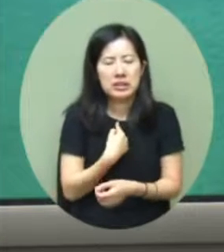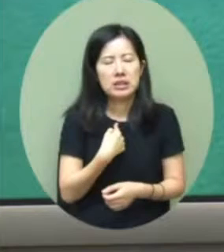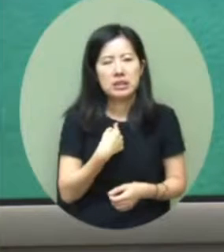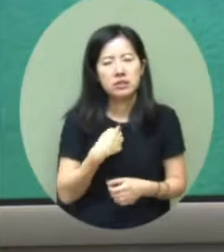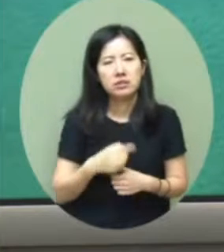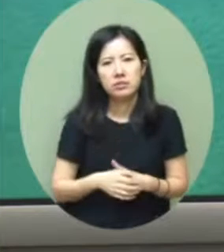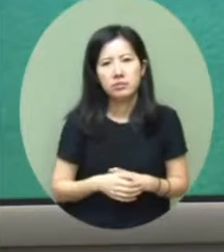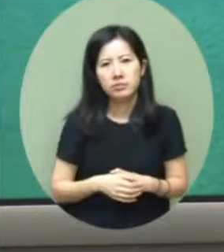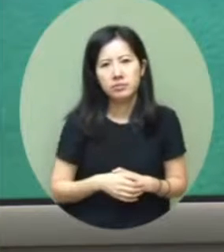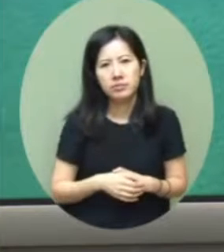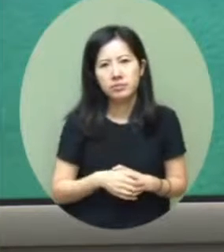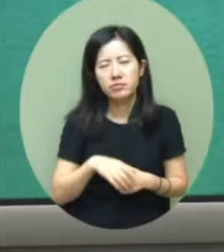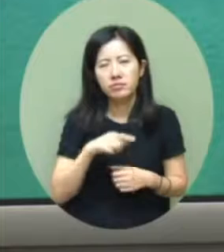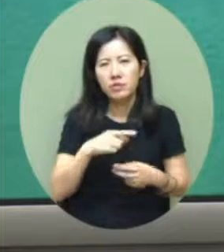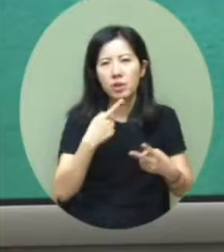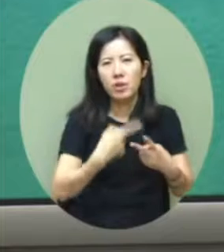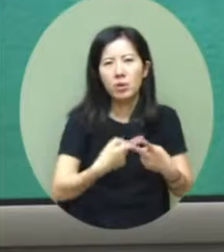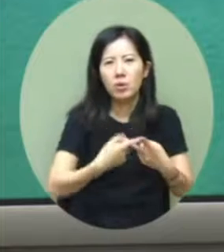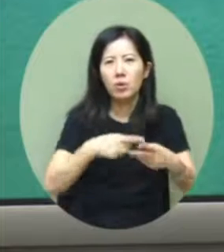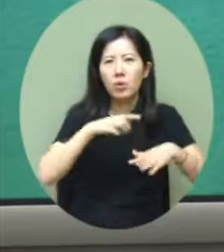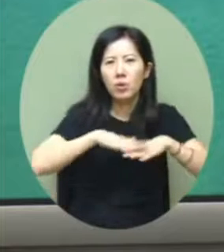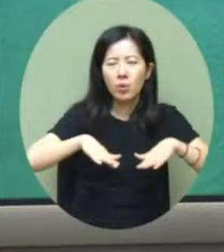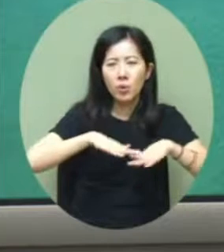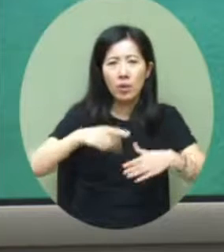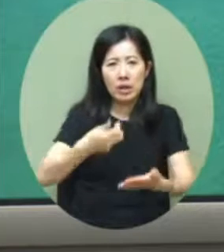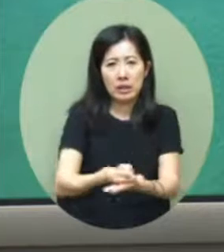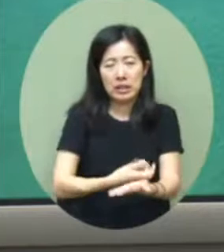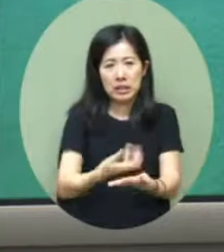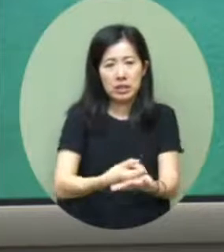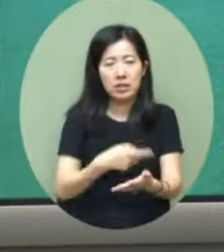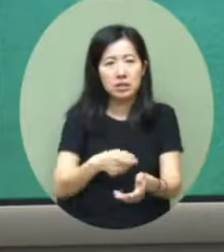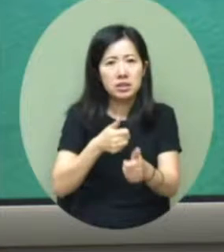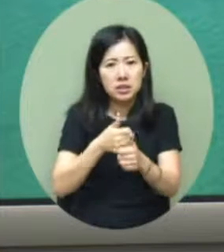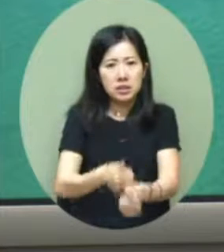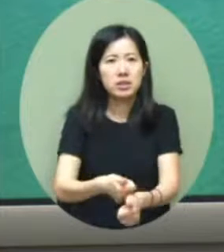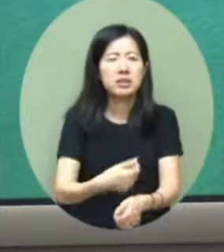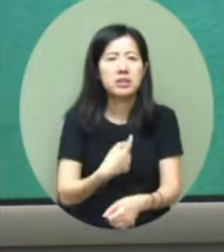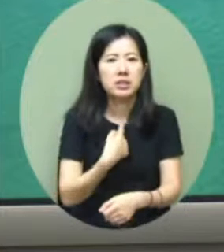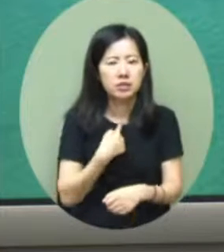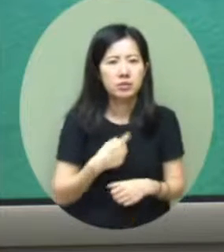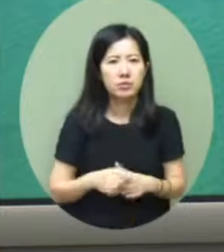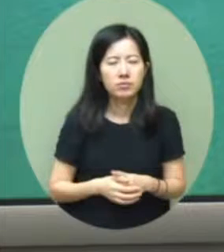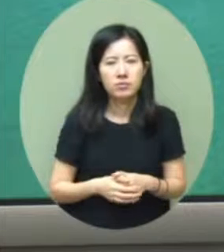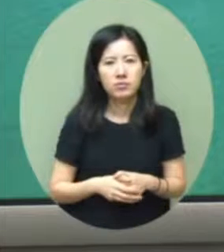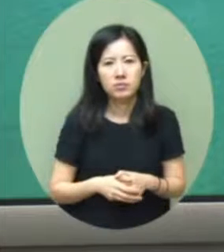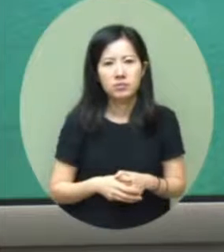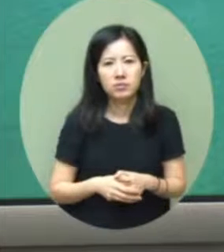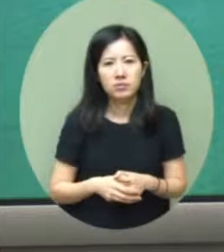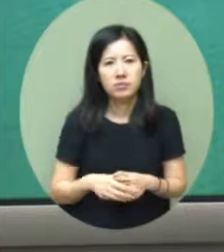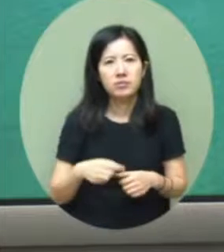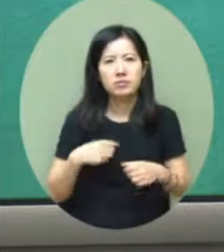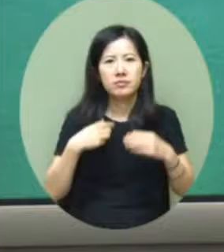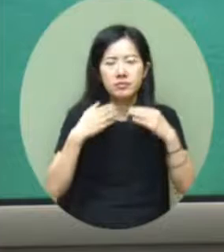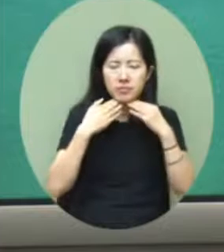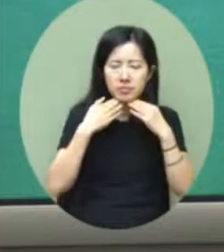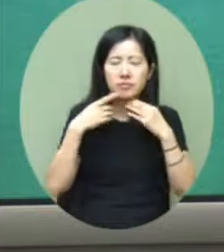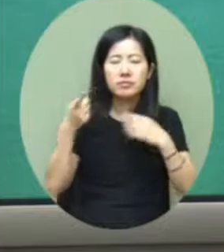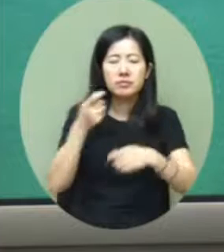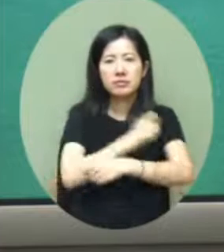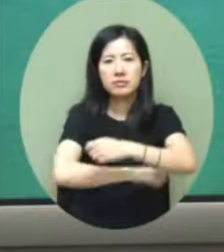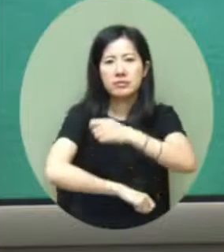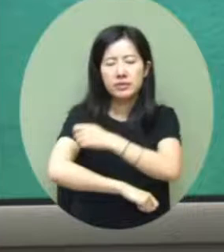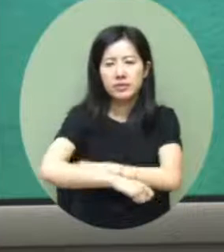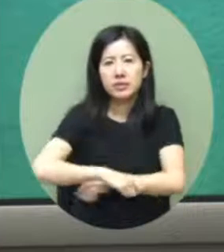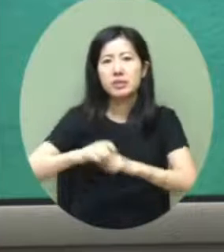We need to have a culture in which everyone is aware of safety. We need to have safety guidelines